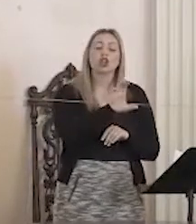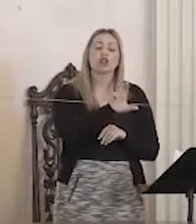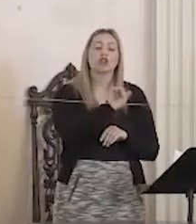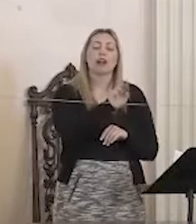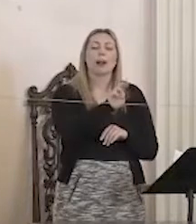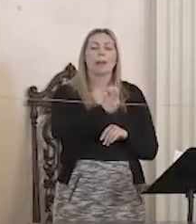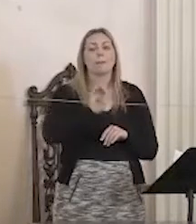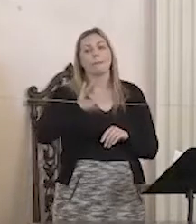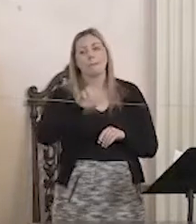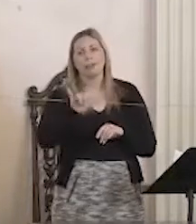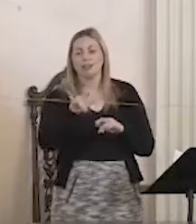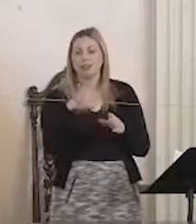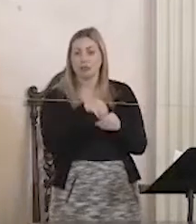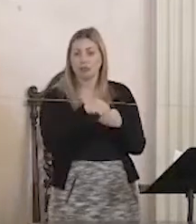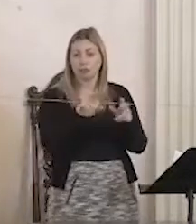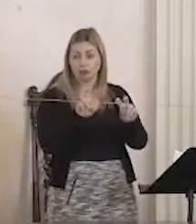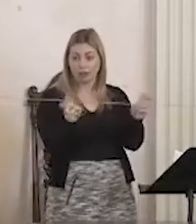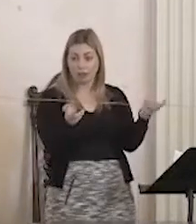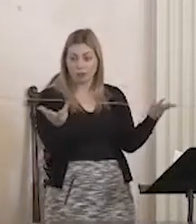included this line: